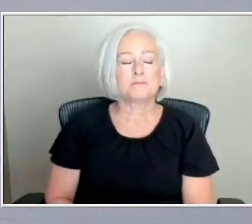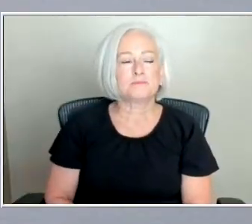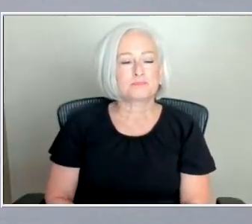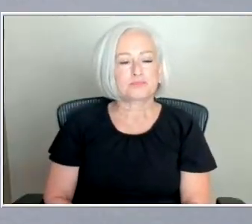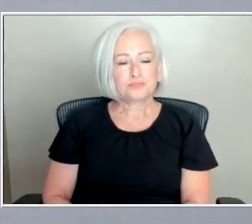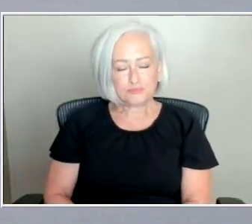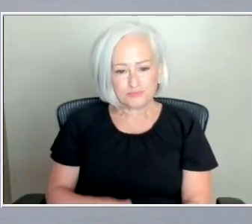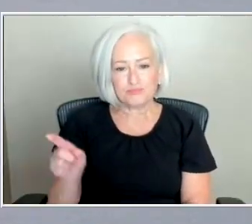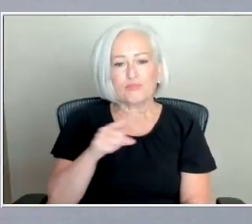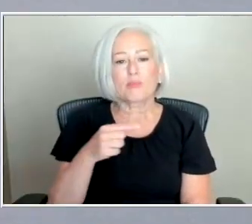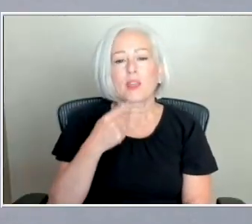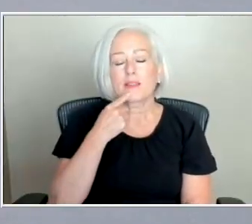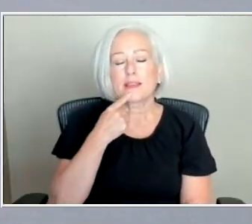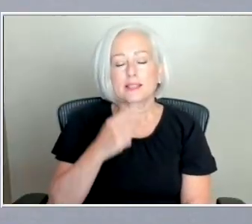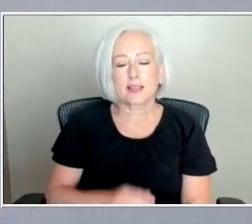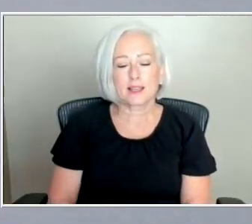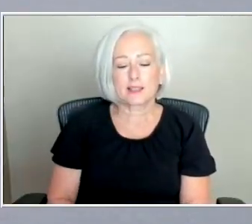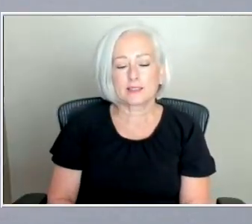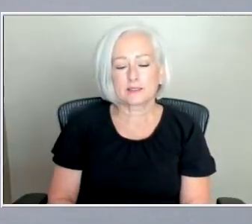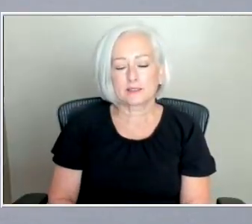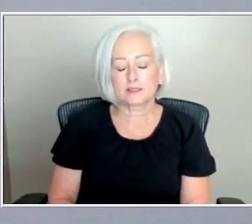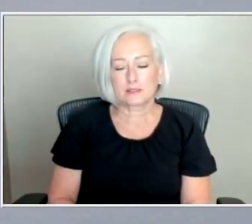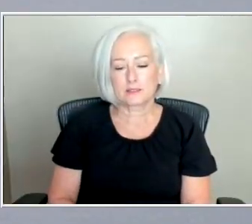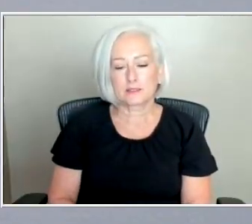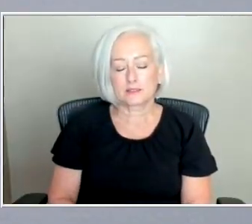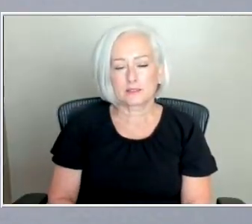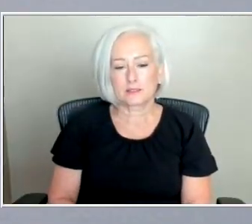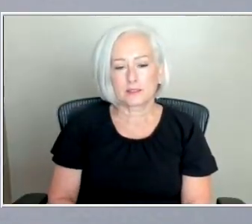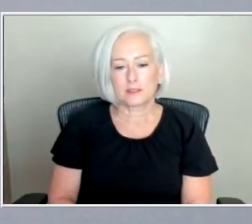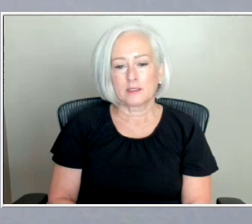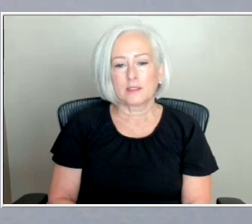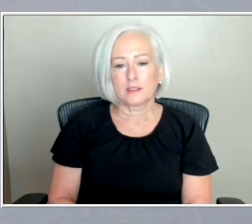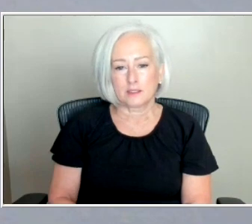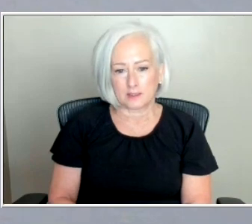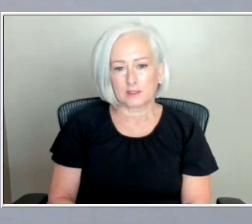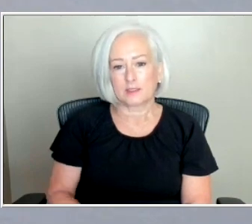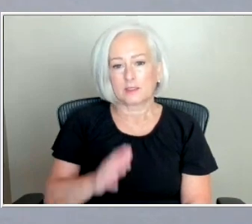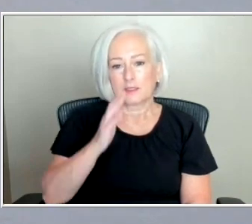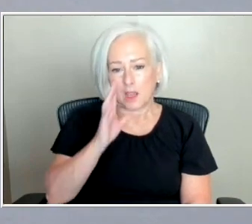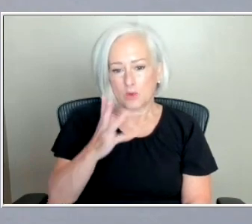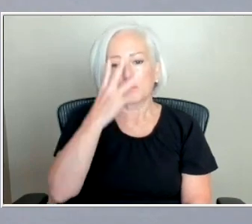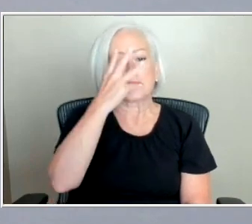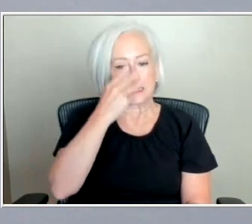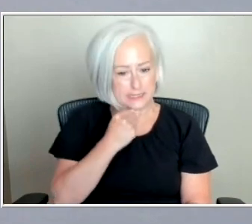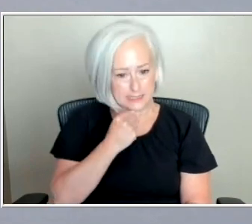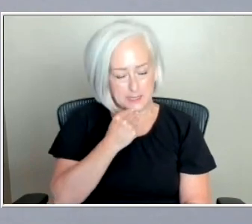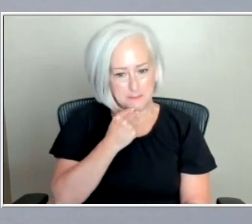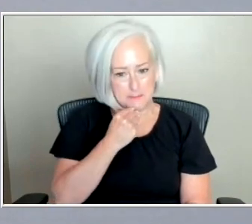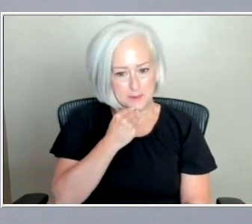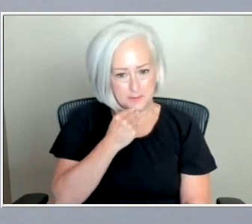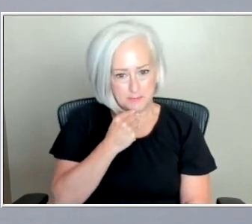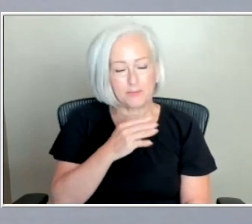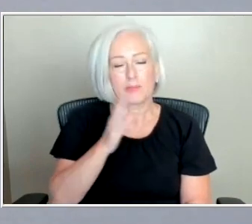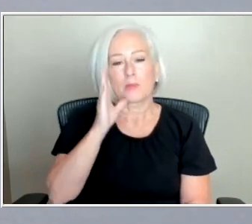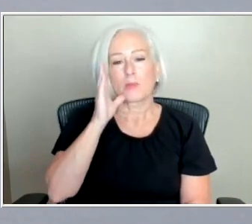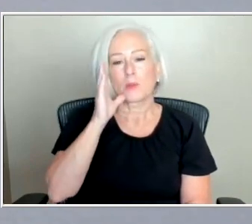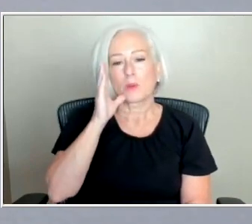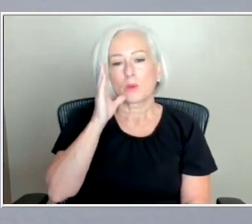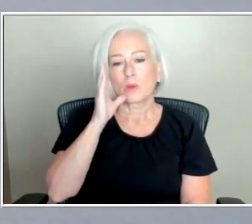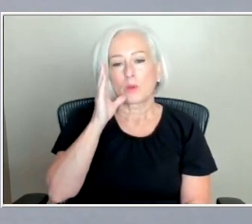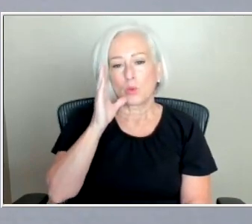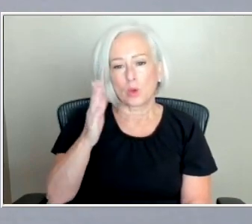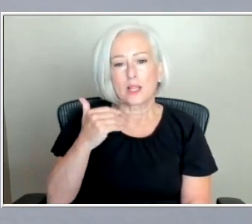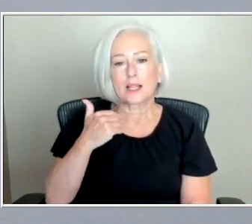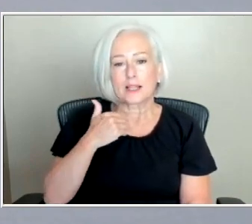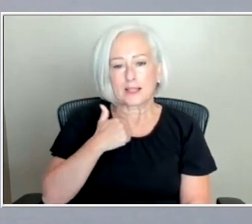They told me that I would be put under, and they would take a